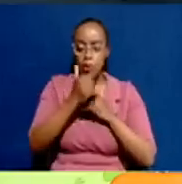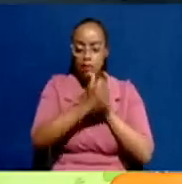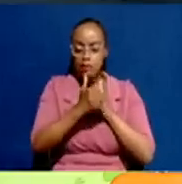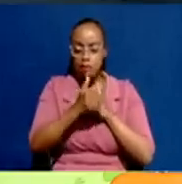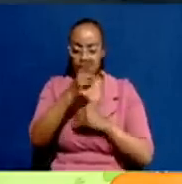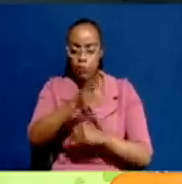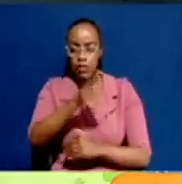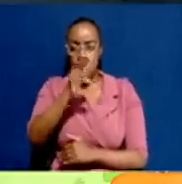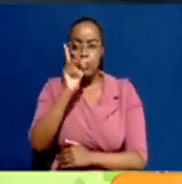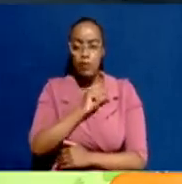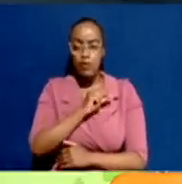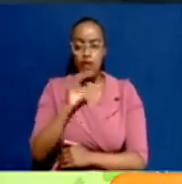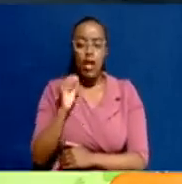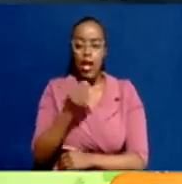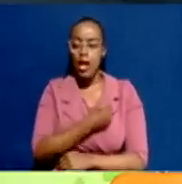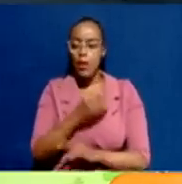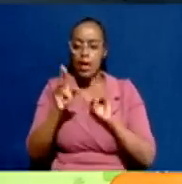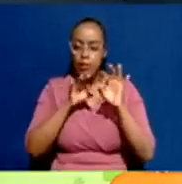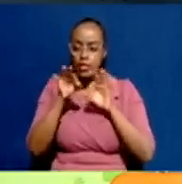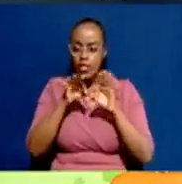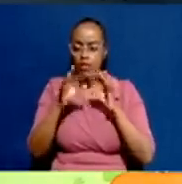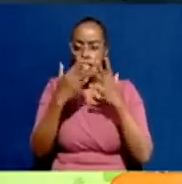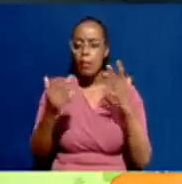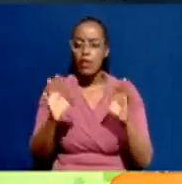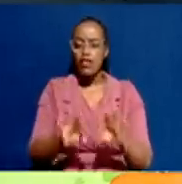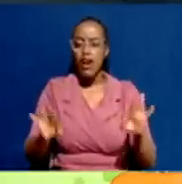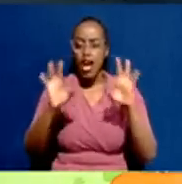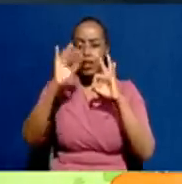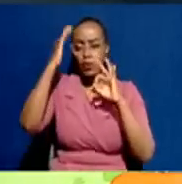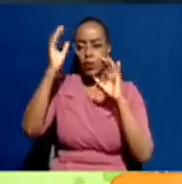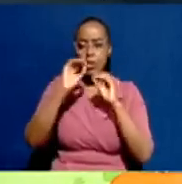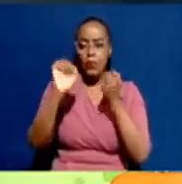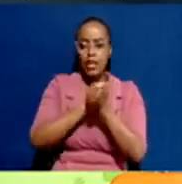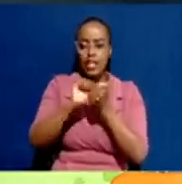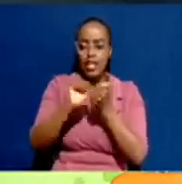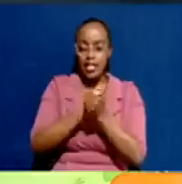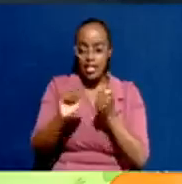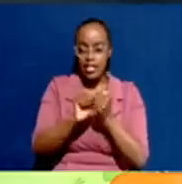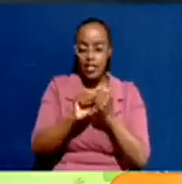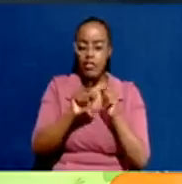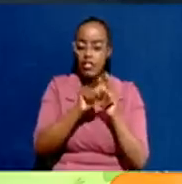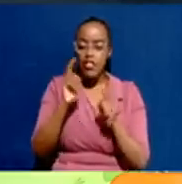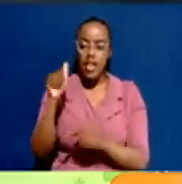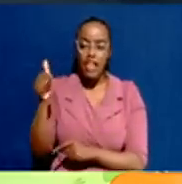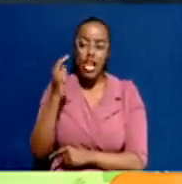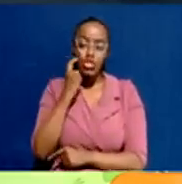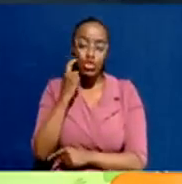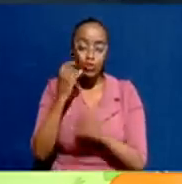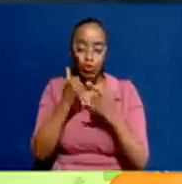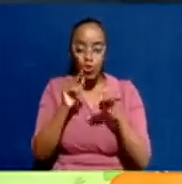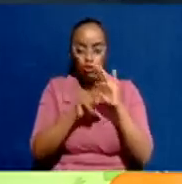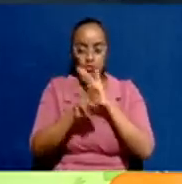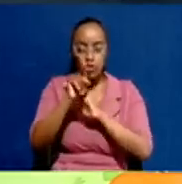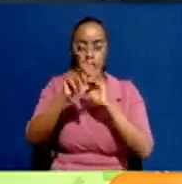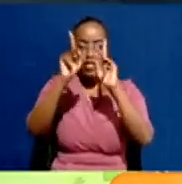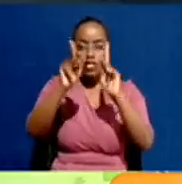gunshot wounds. And as Loro Tino now reports, property of an unknown value was destroyed as an irate mob vandalized shops and tried to gain entry into